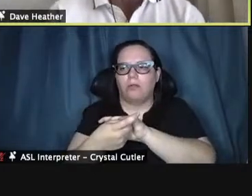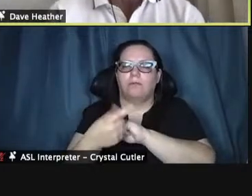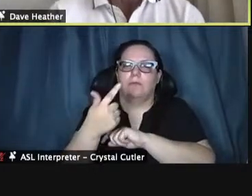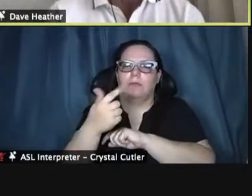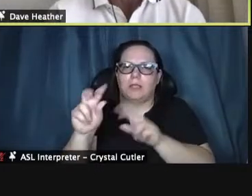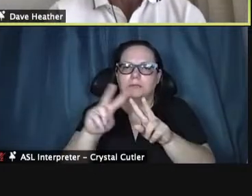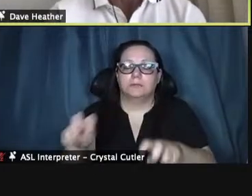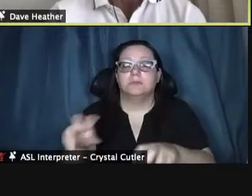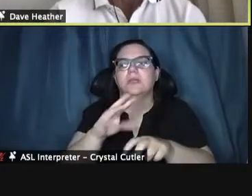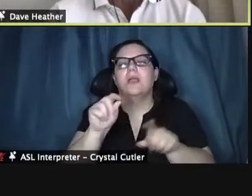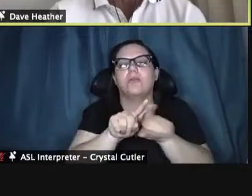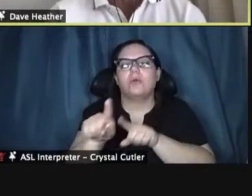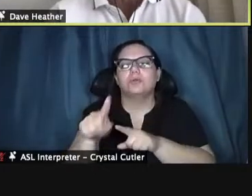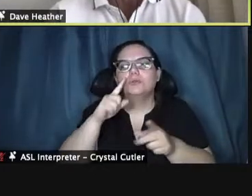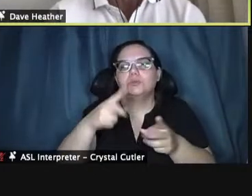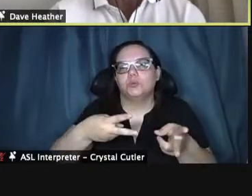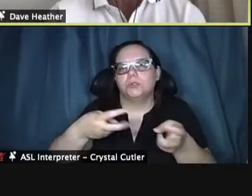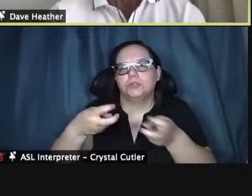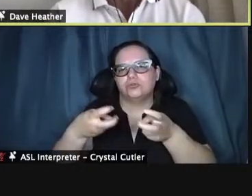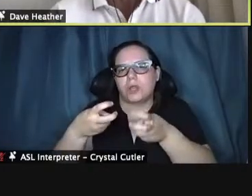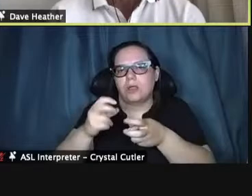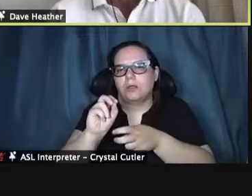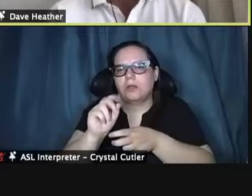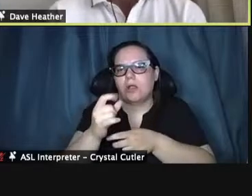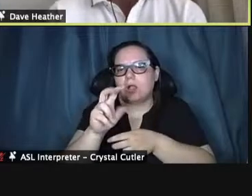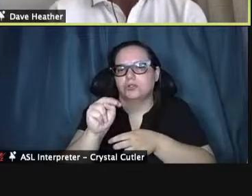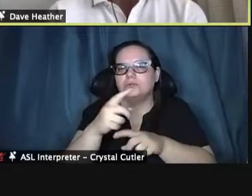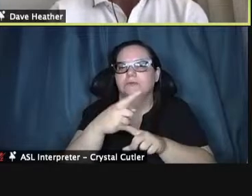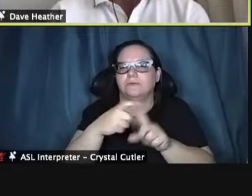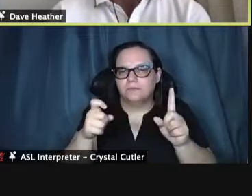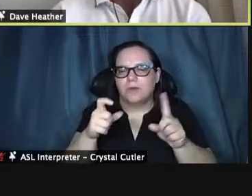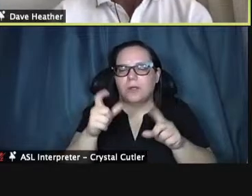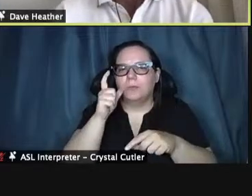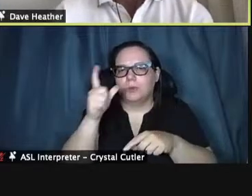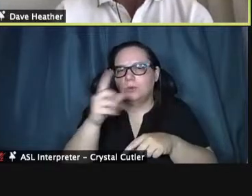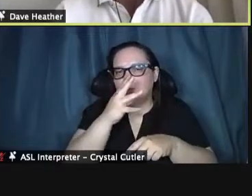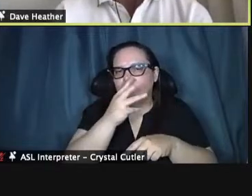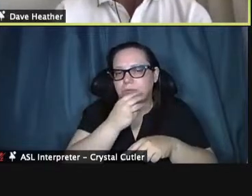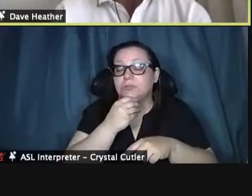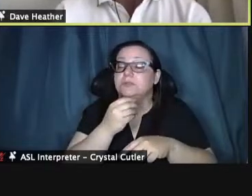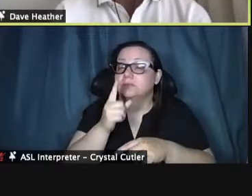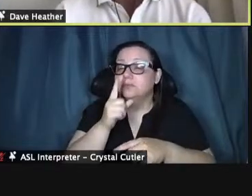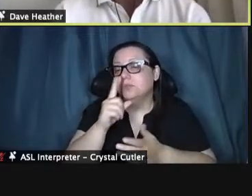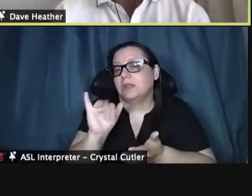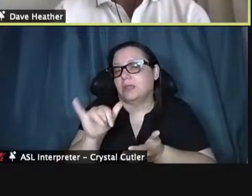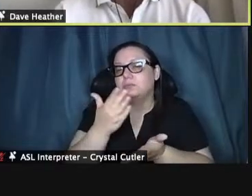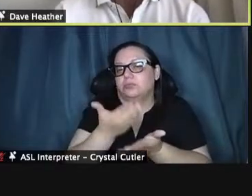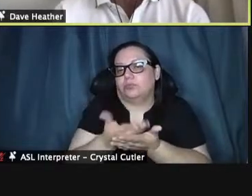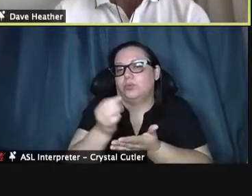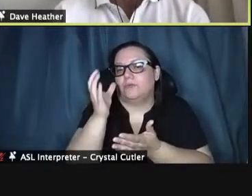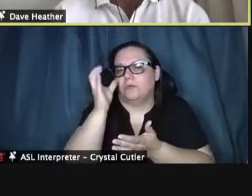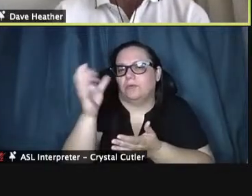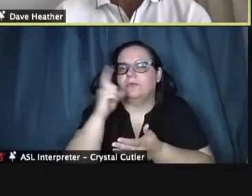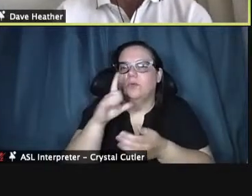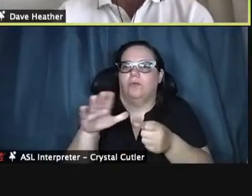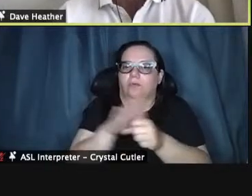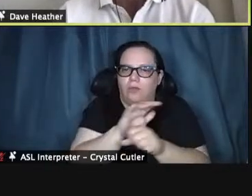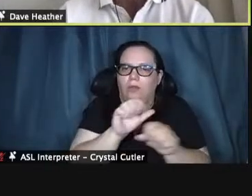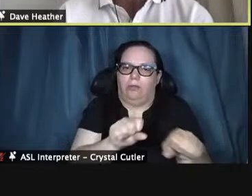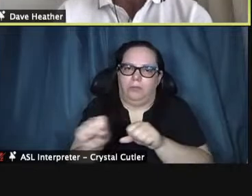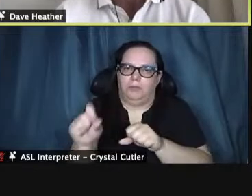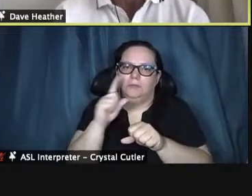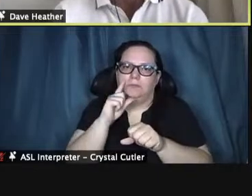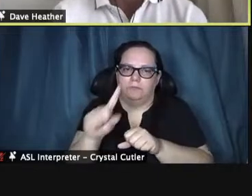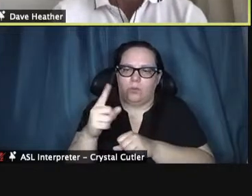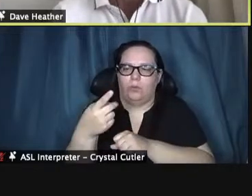extract oxygen from the lunar simulants. So it's a proof of concept of the full capabilities of the